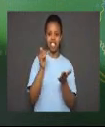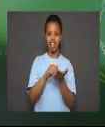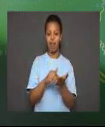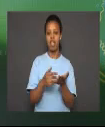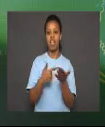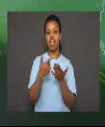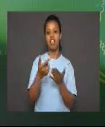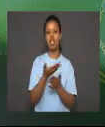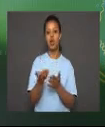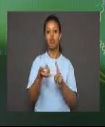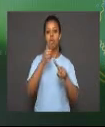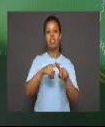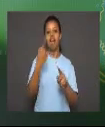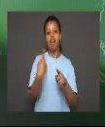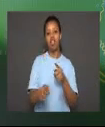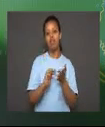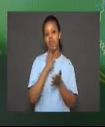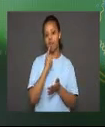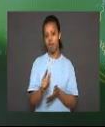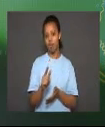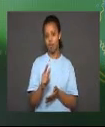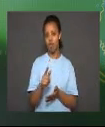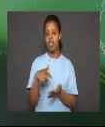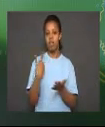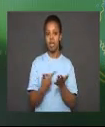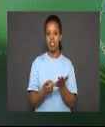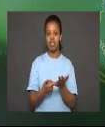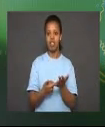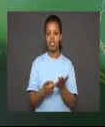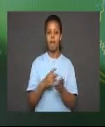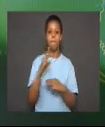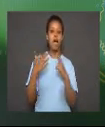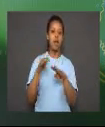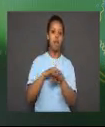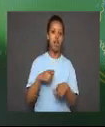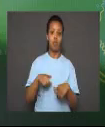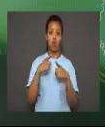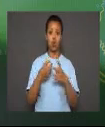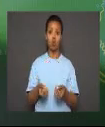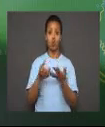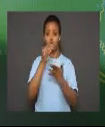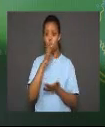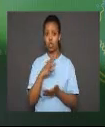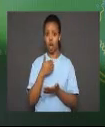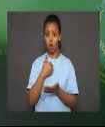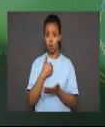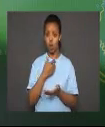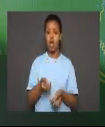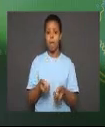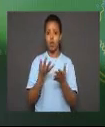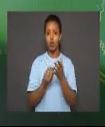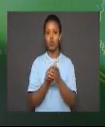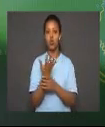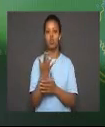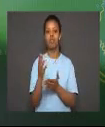replaced. If there are more people on the planet, more resources will be